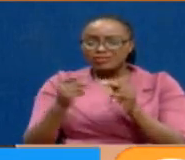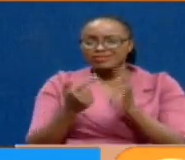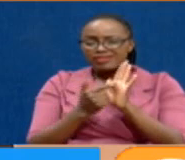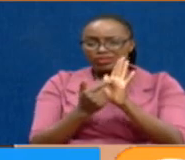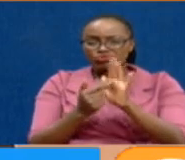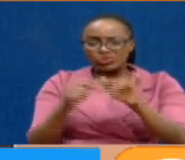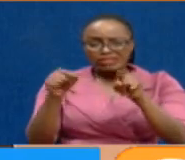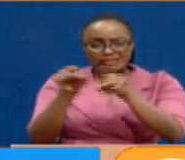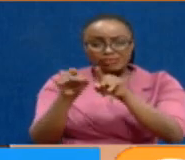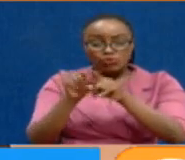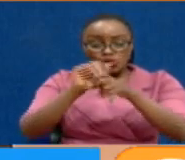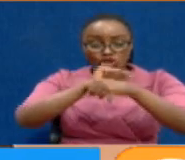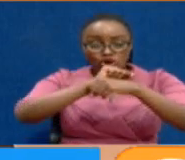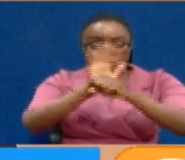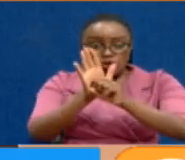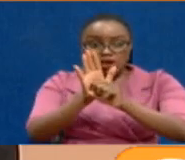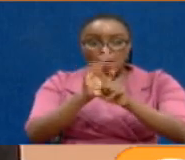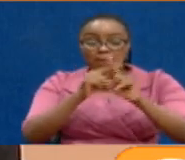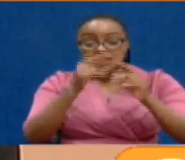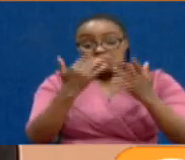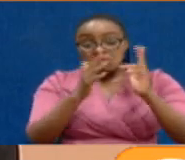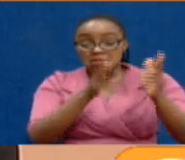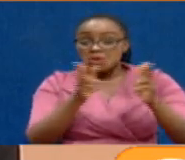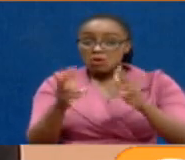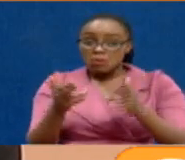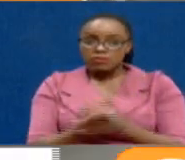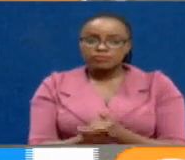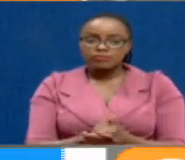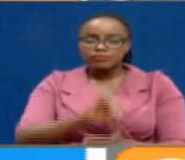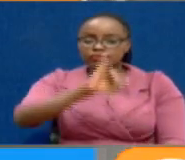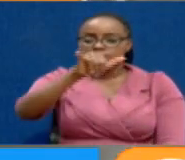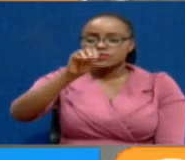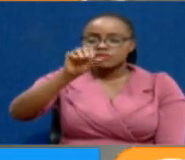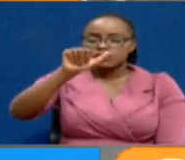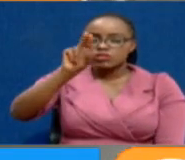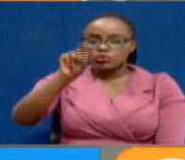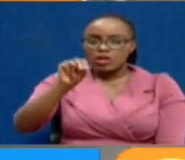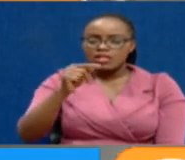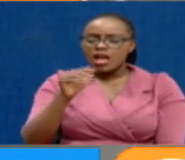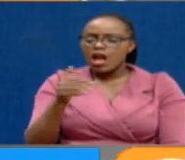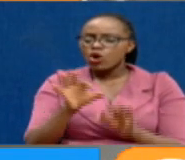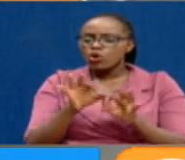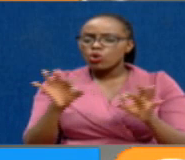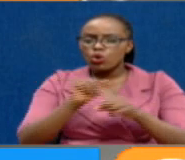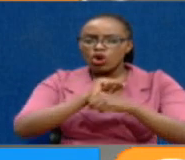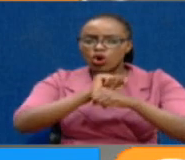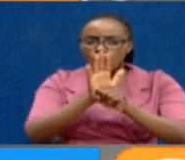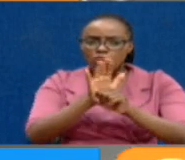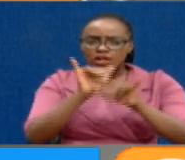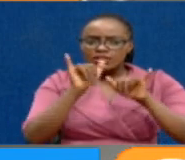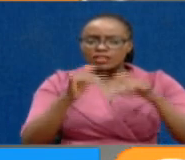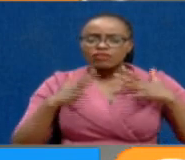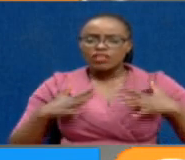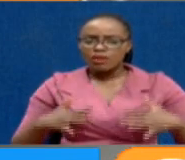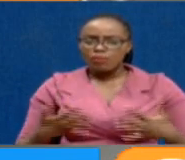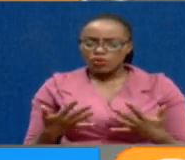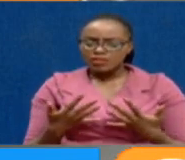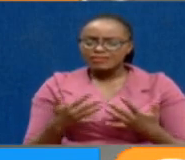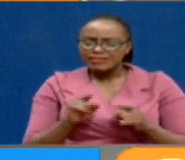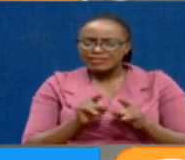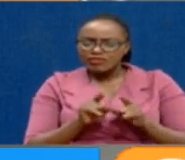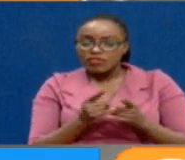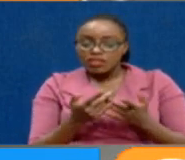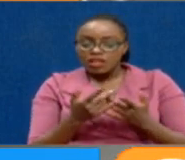also it can just be normal flu. Okay. Yeah. Joanne from Bomet says, how long does the coronavirus take on the body's surface, e.g.